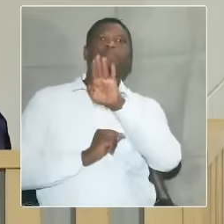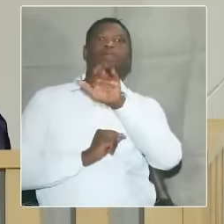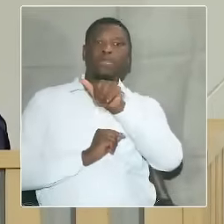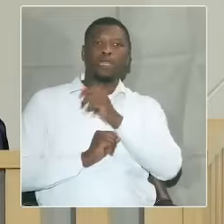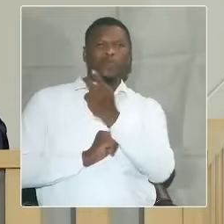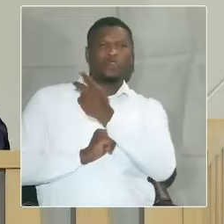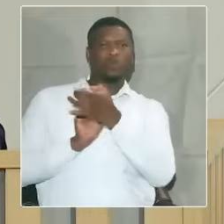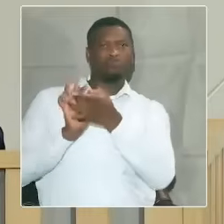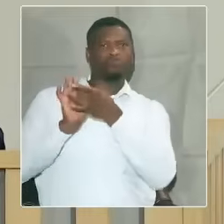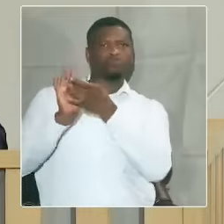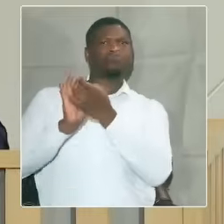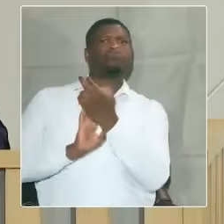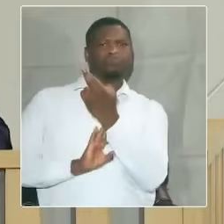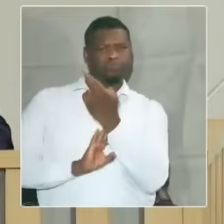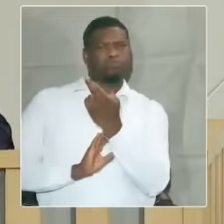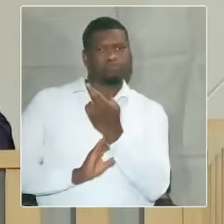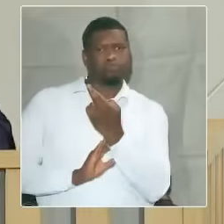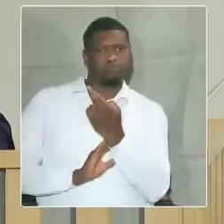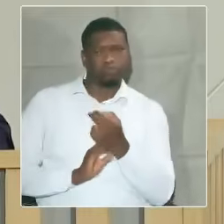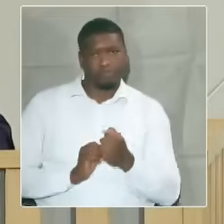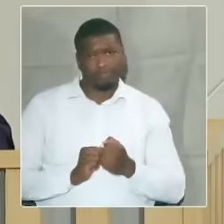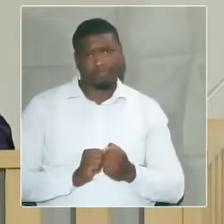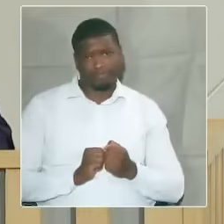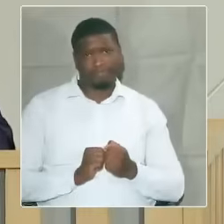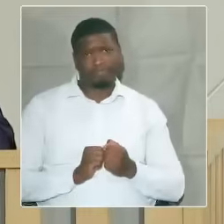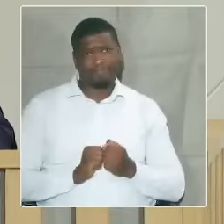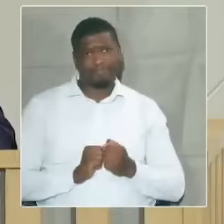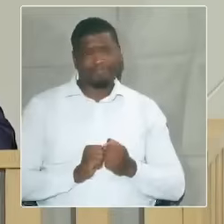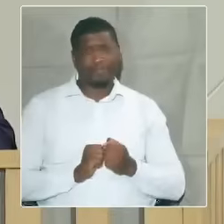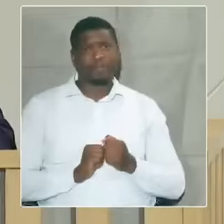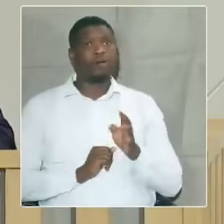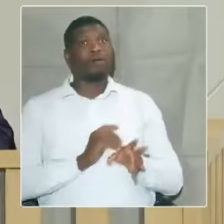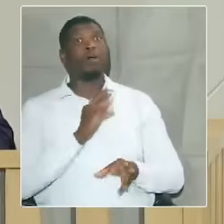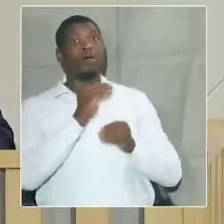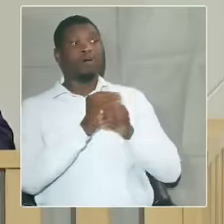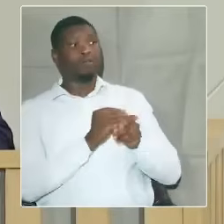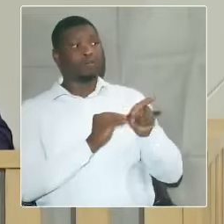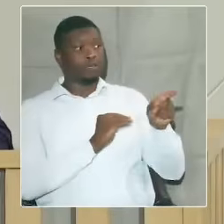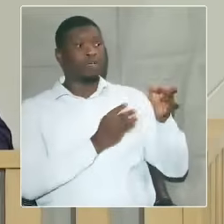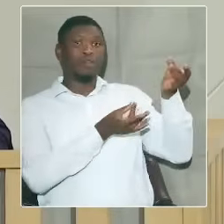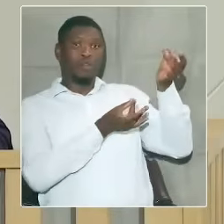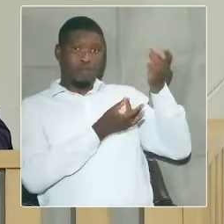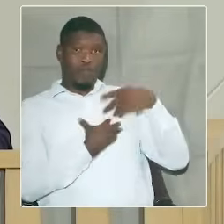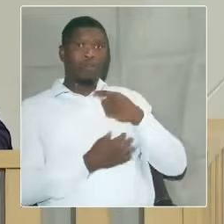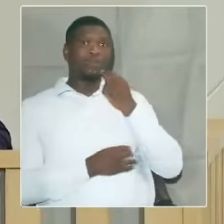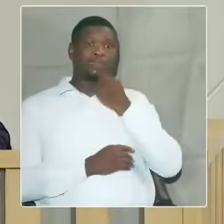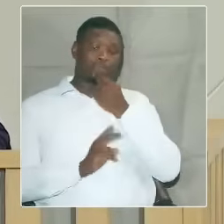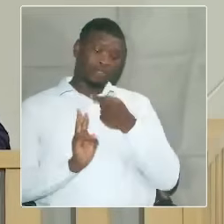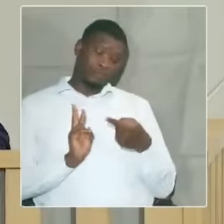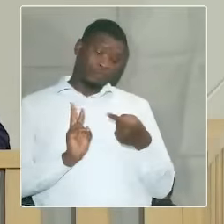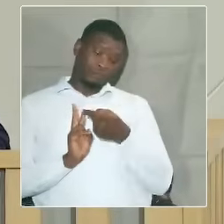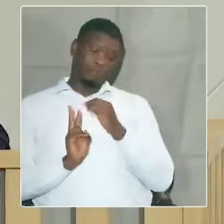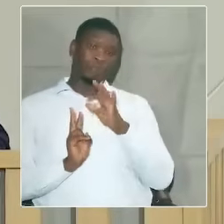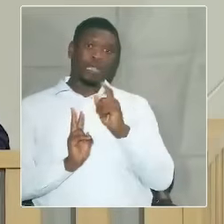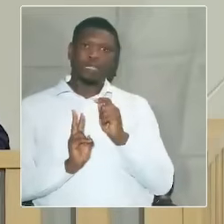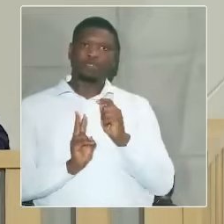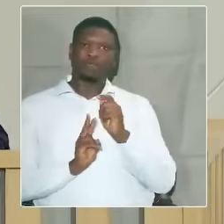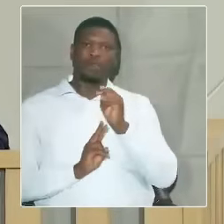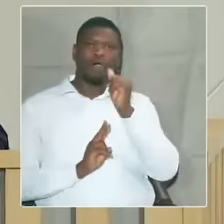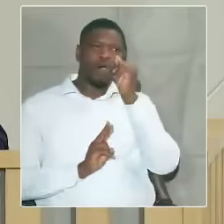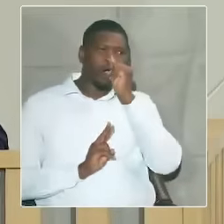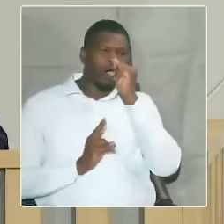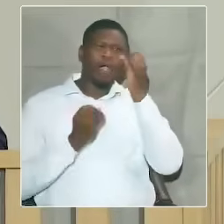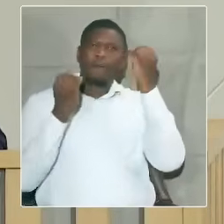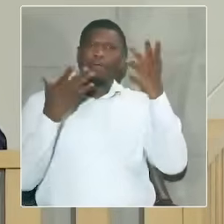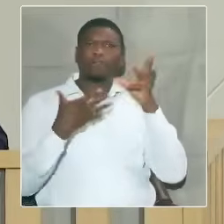Matlala and also said Mr. Sibia is closer to Mr. Matlala. It was expressed that Mr.